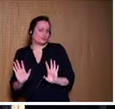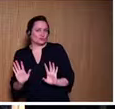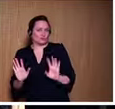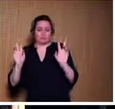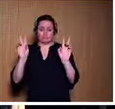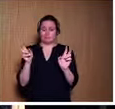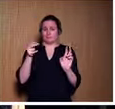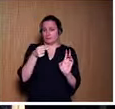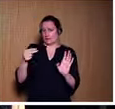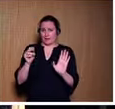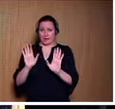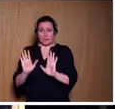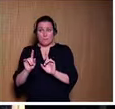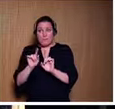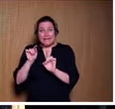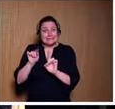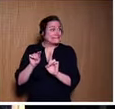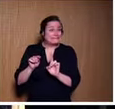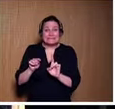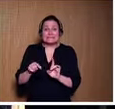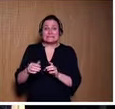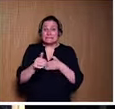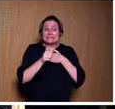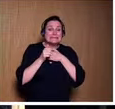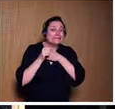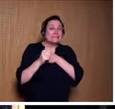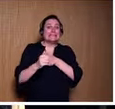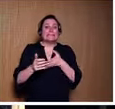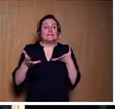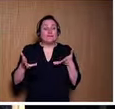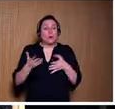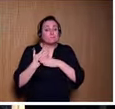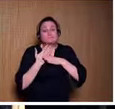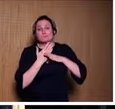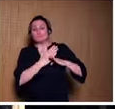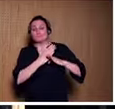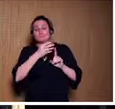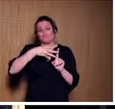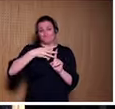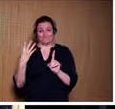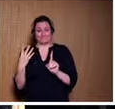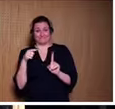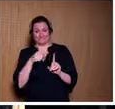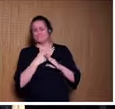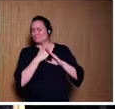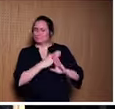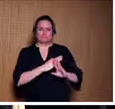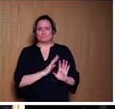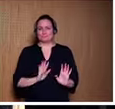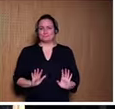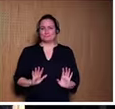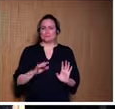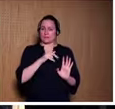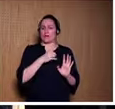one of the leading anti-gender networks that exists in the globe at the moment. And it has a specificity of